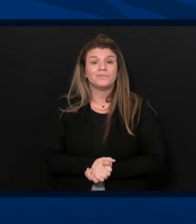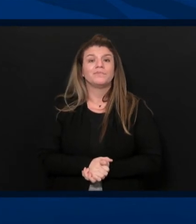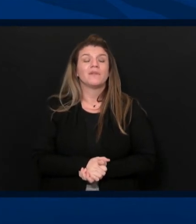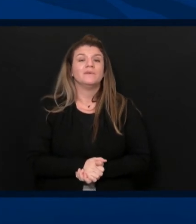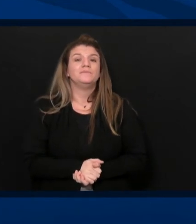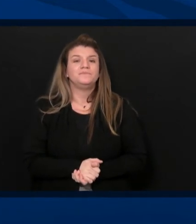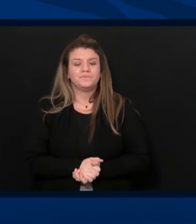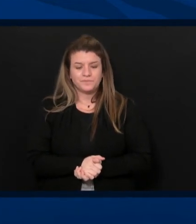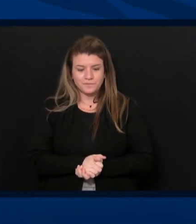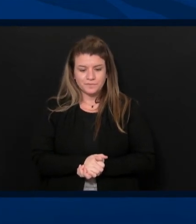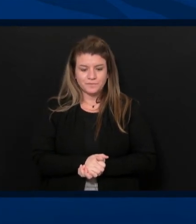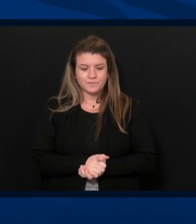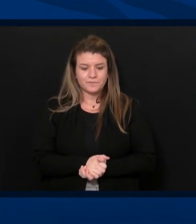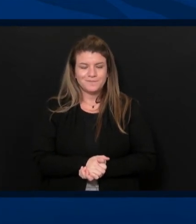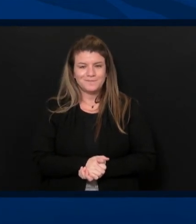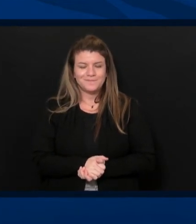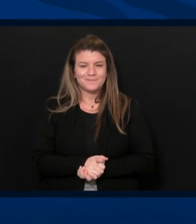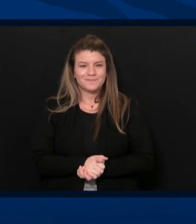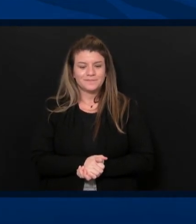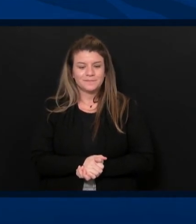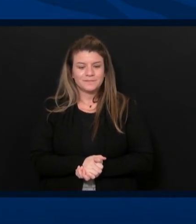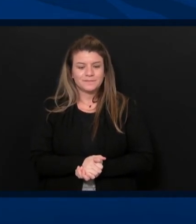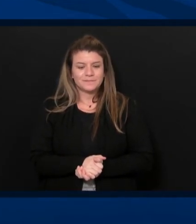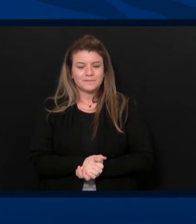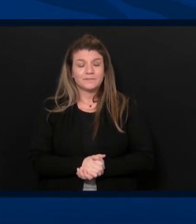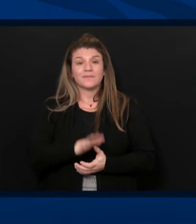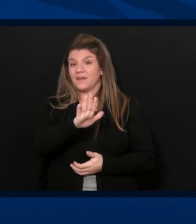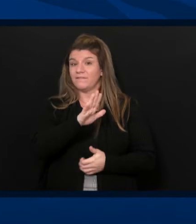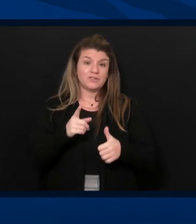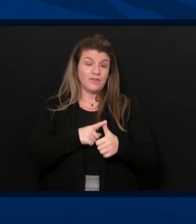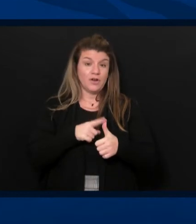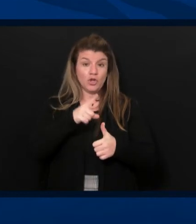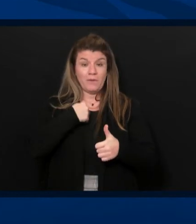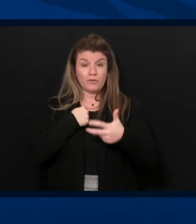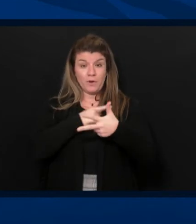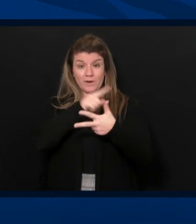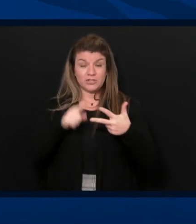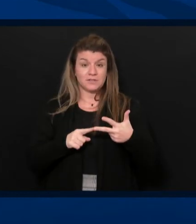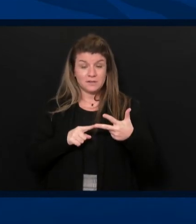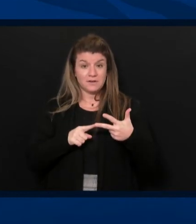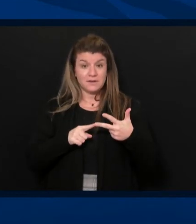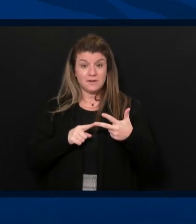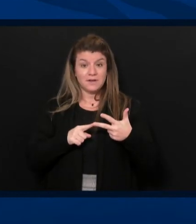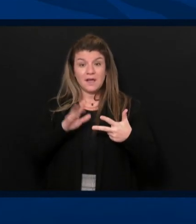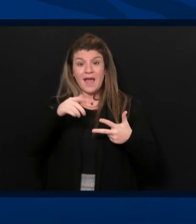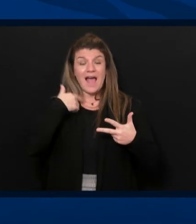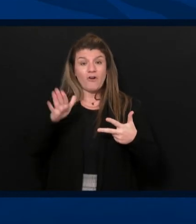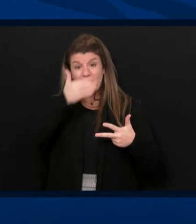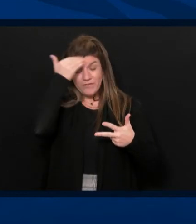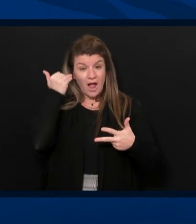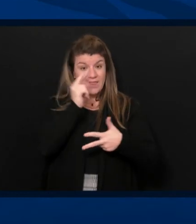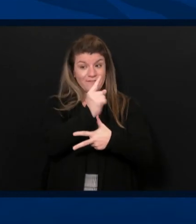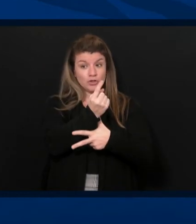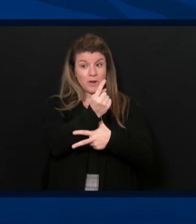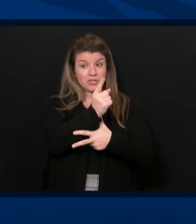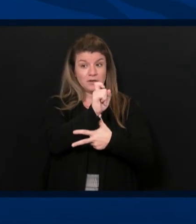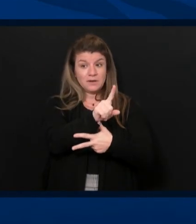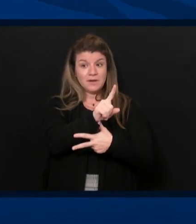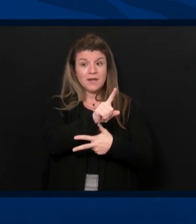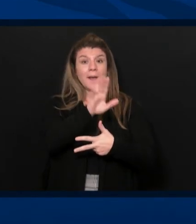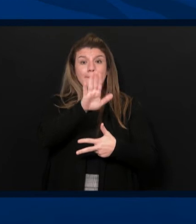Okay, well, first of all, Kenny, you've got three questions, and I've forgotten the first question, but the